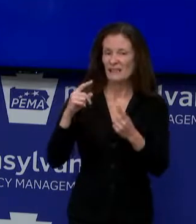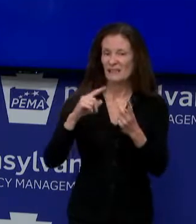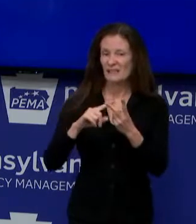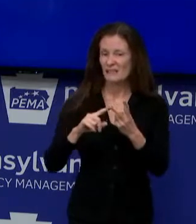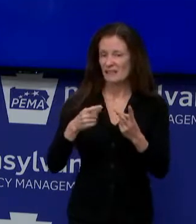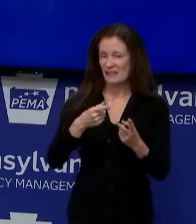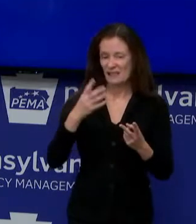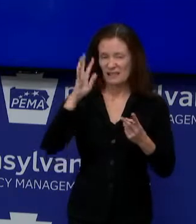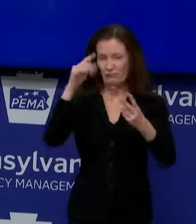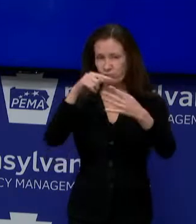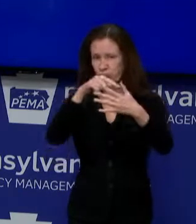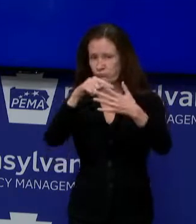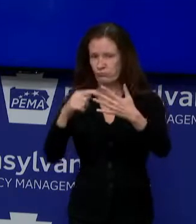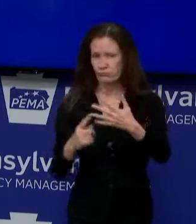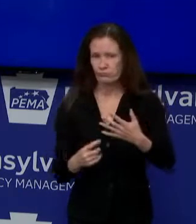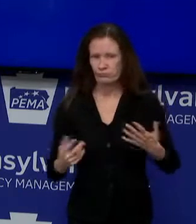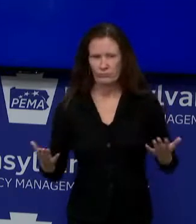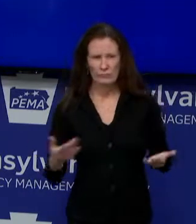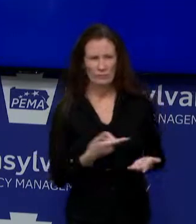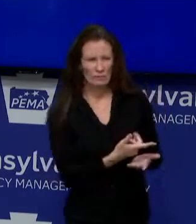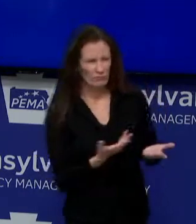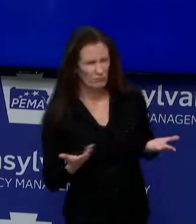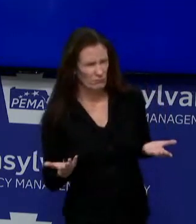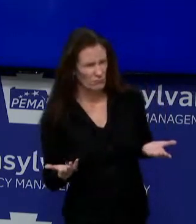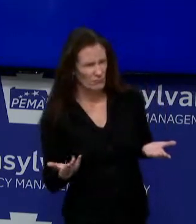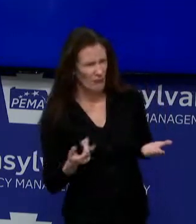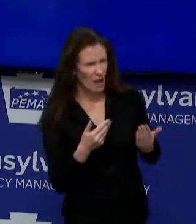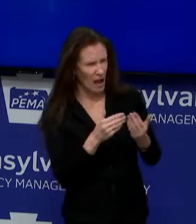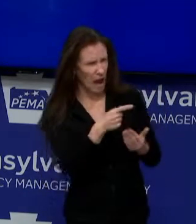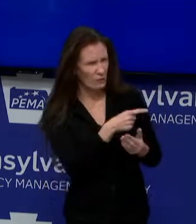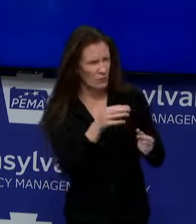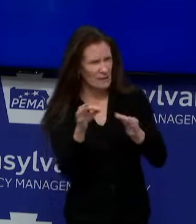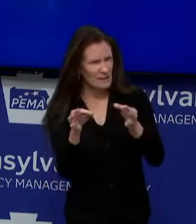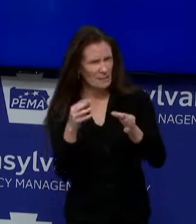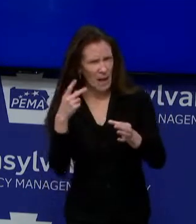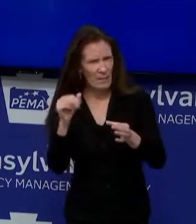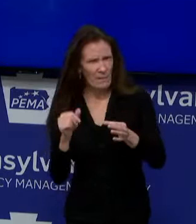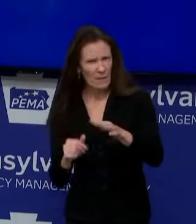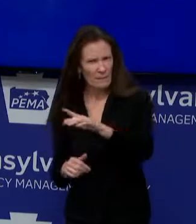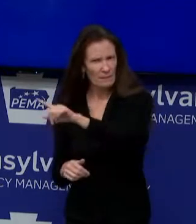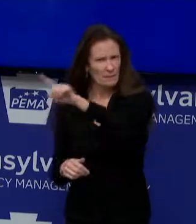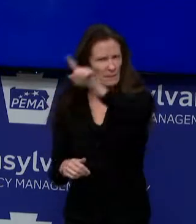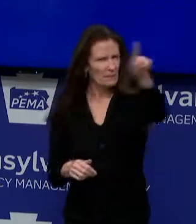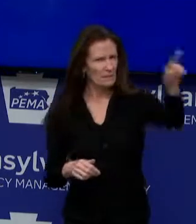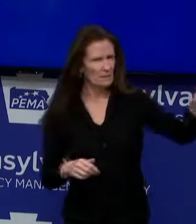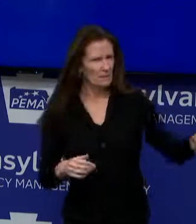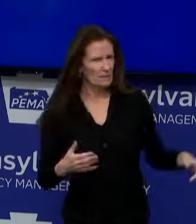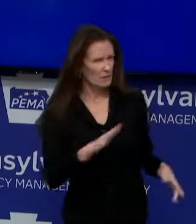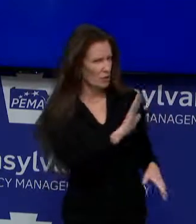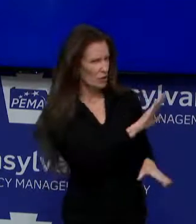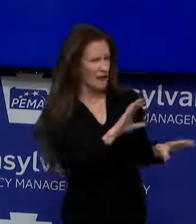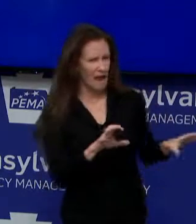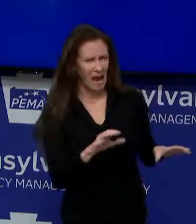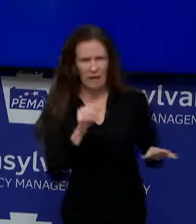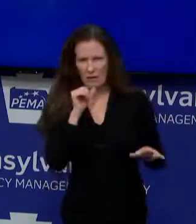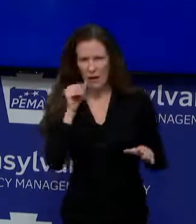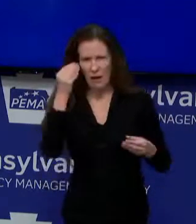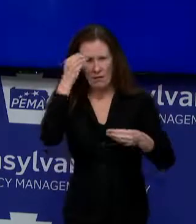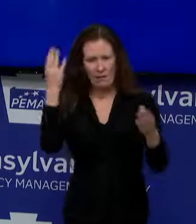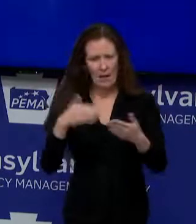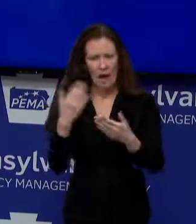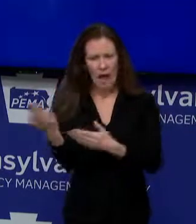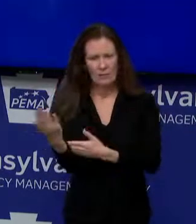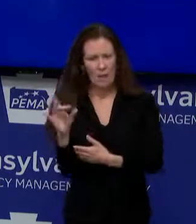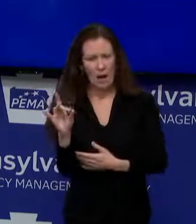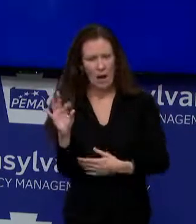characterize the actions of these particular Pennsylvania members of Congress? Well, it's